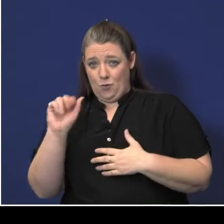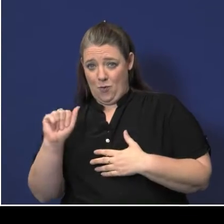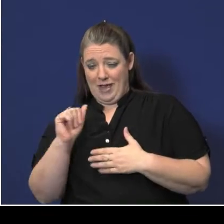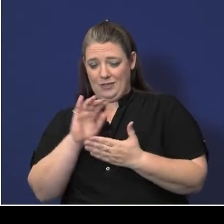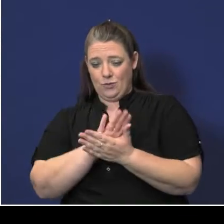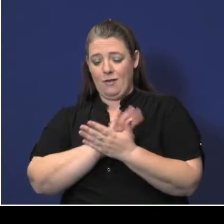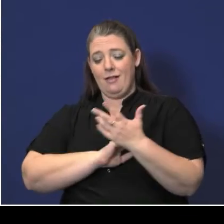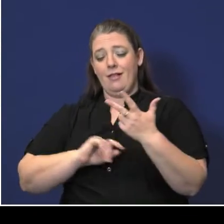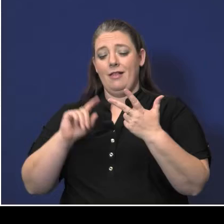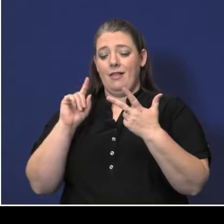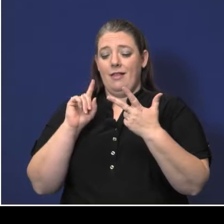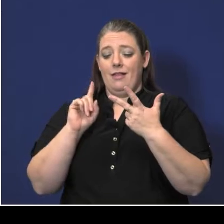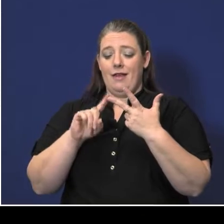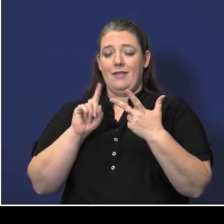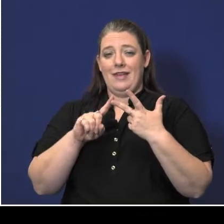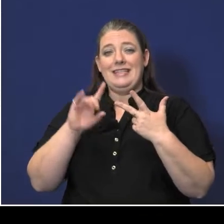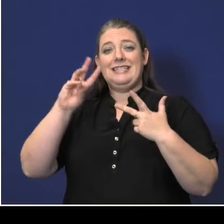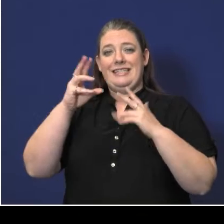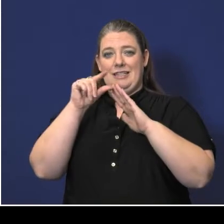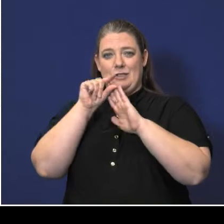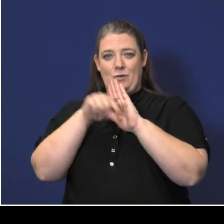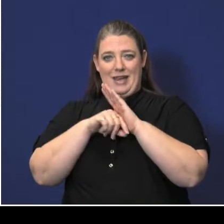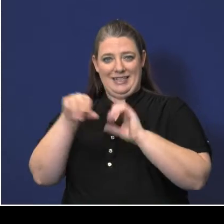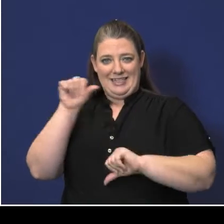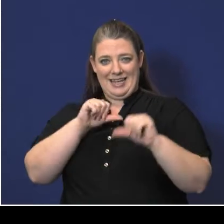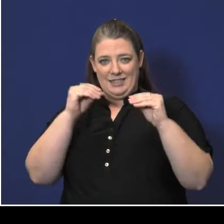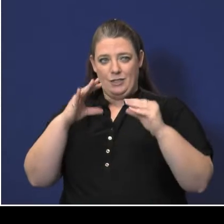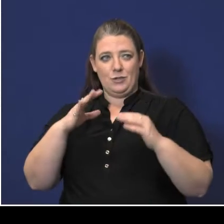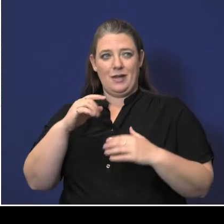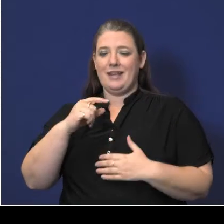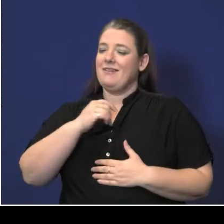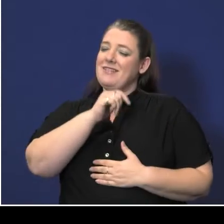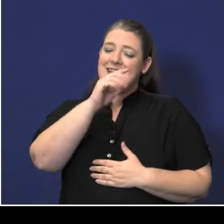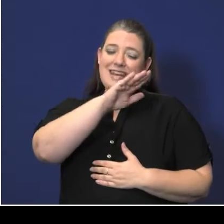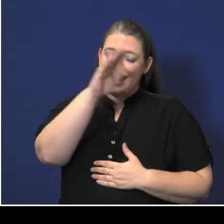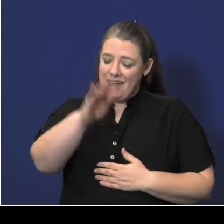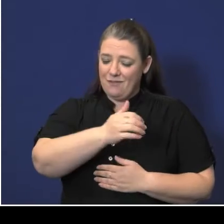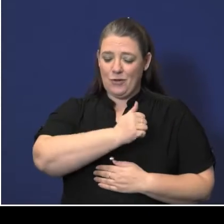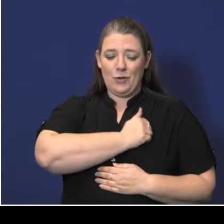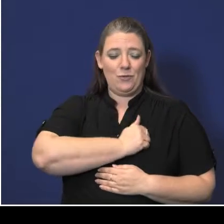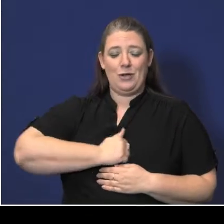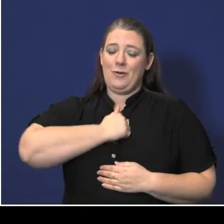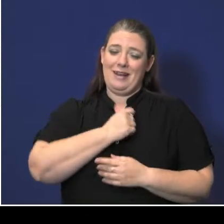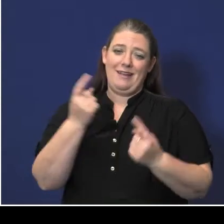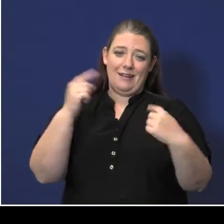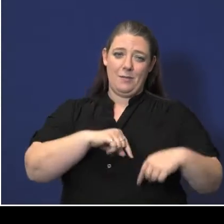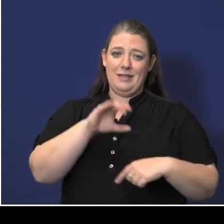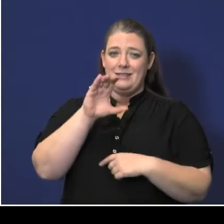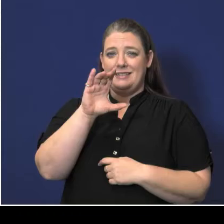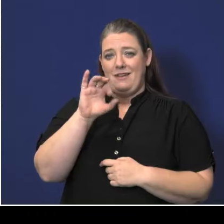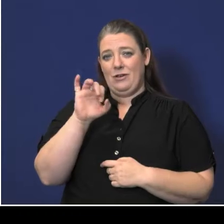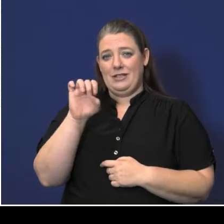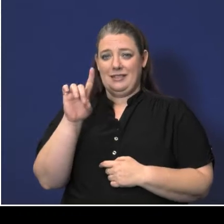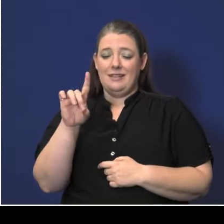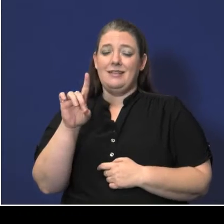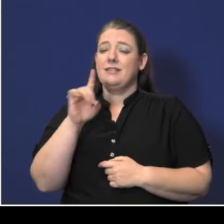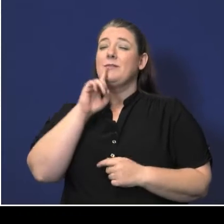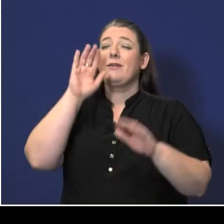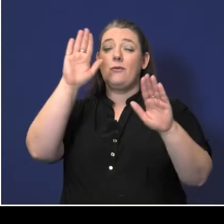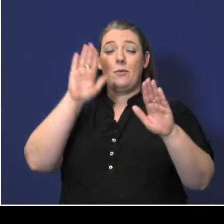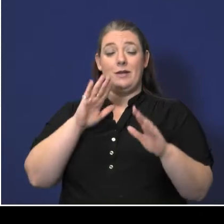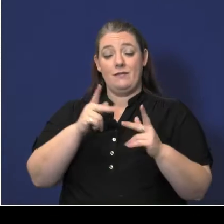grade science teacher here. And I've never regretted coming to Cyfair ISD. It's been a wonderful place. I love